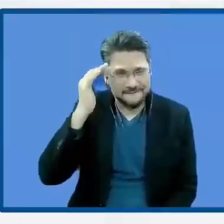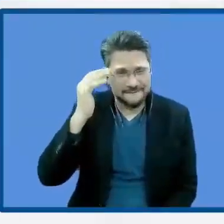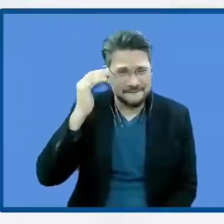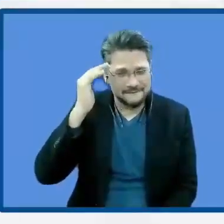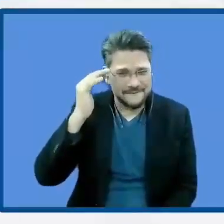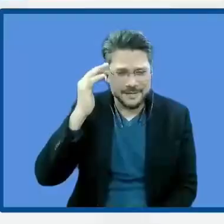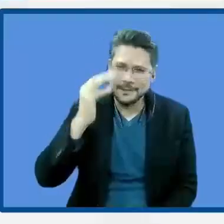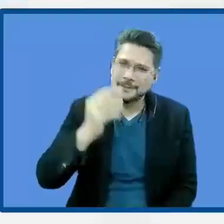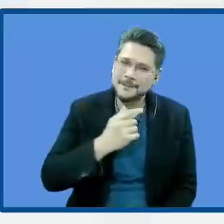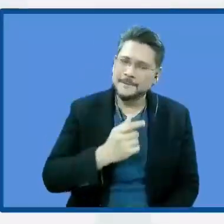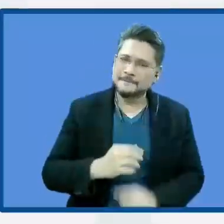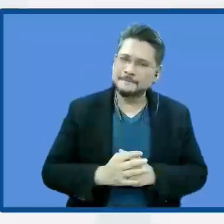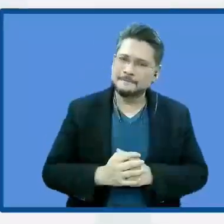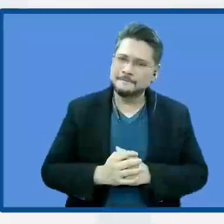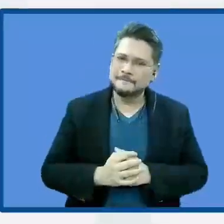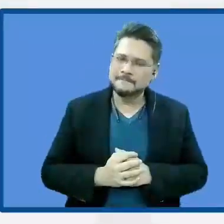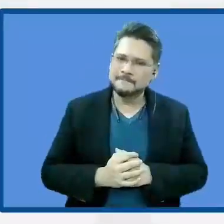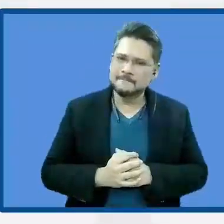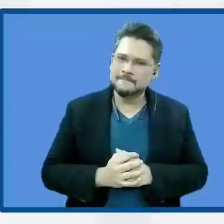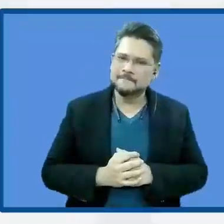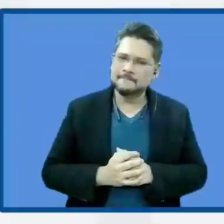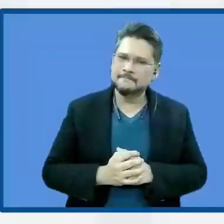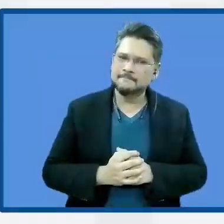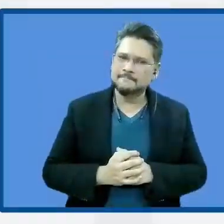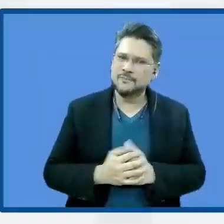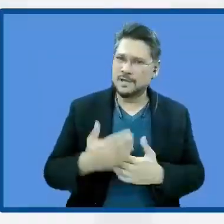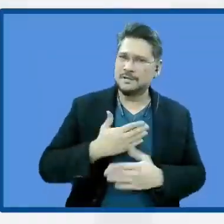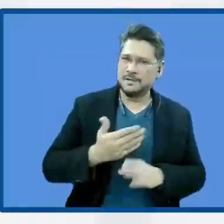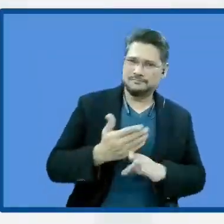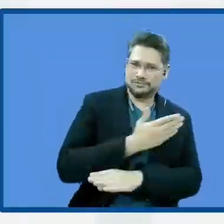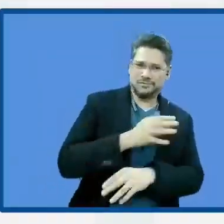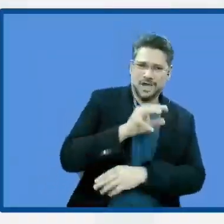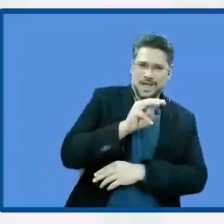on my master's degree thesis, where